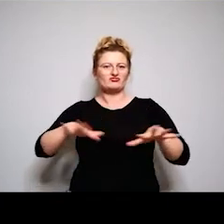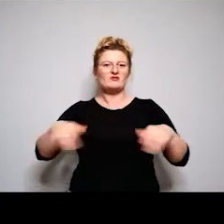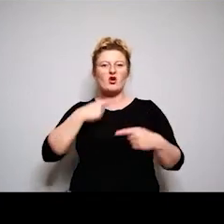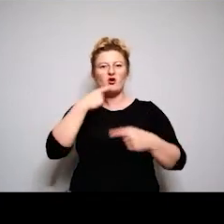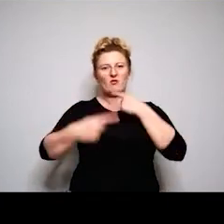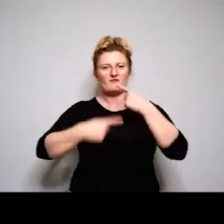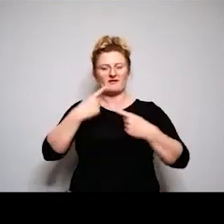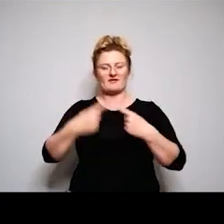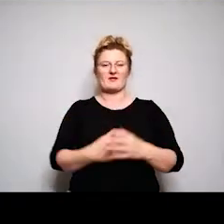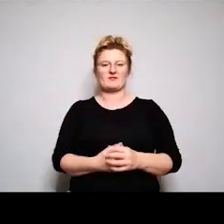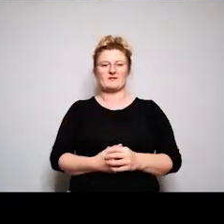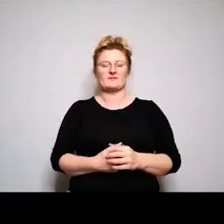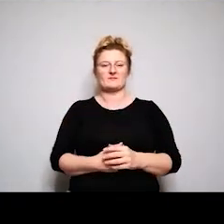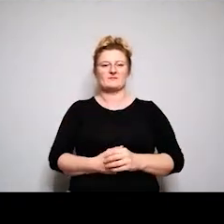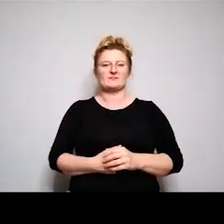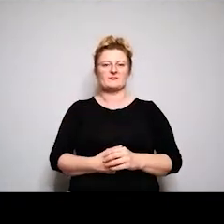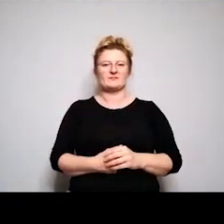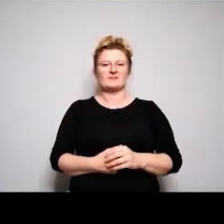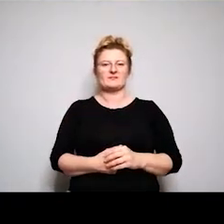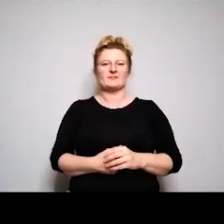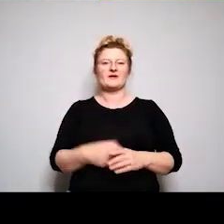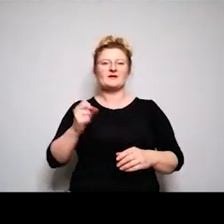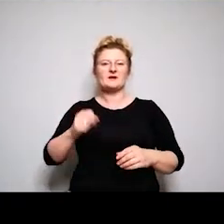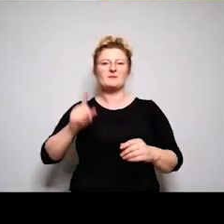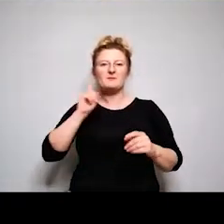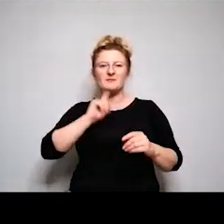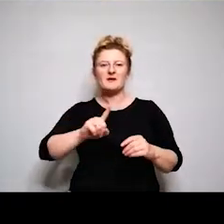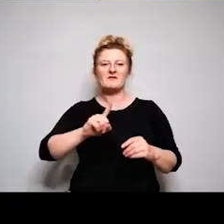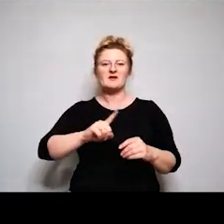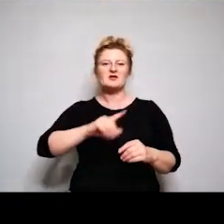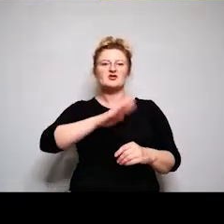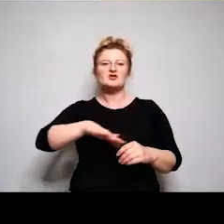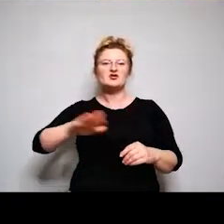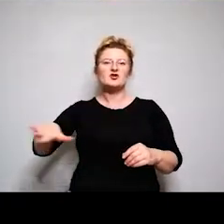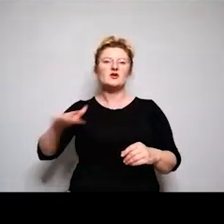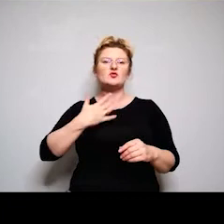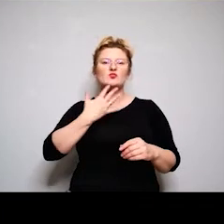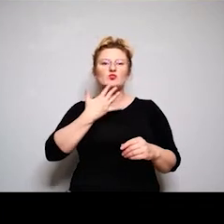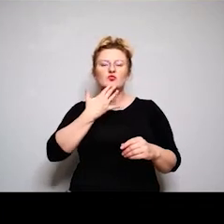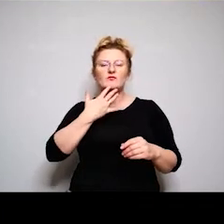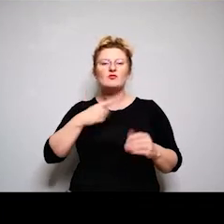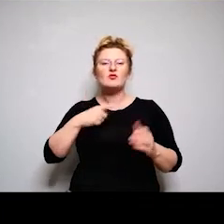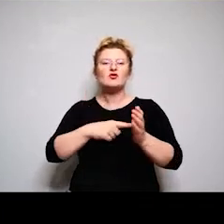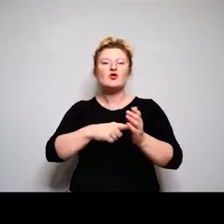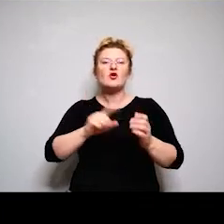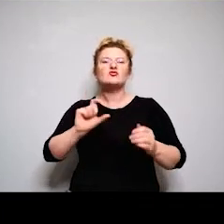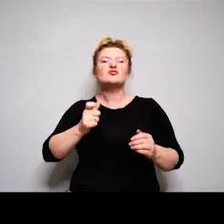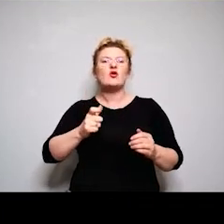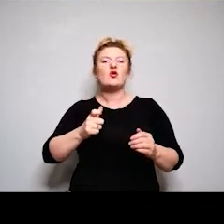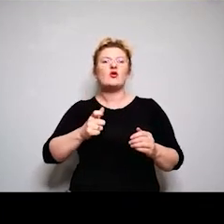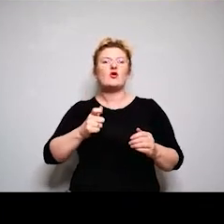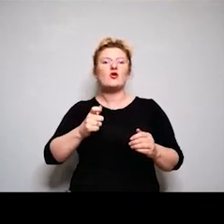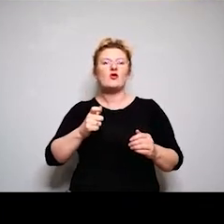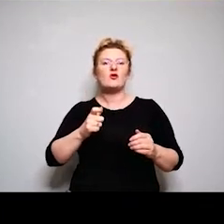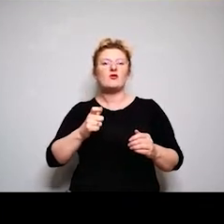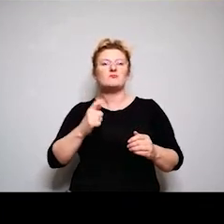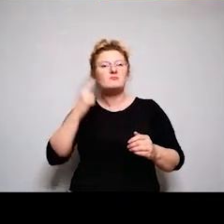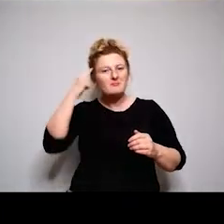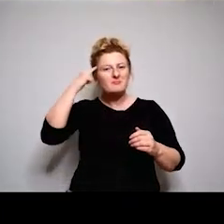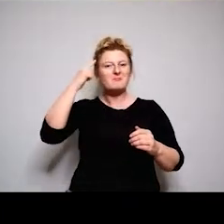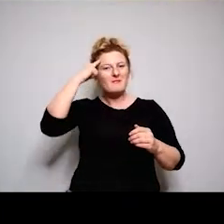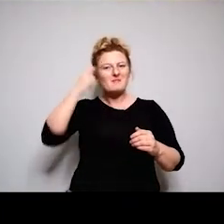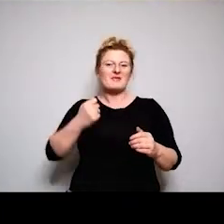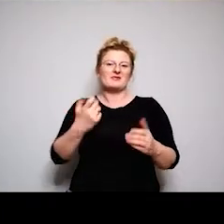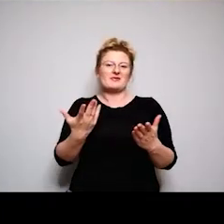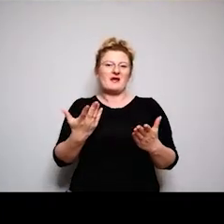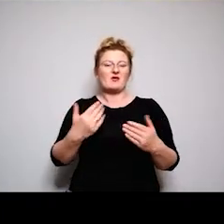would say what they like. And we show this to their fathers on a video, on a screen. And they were like, just what,